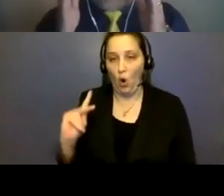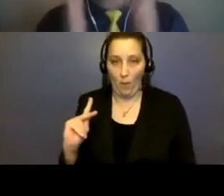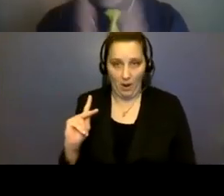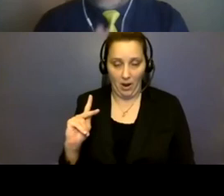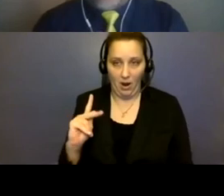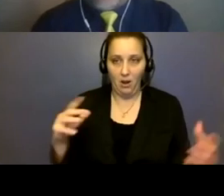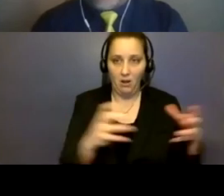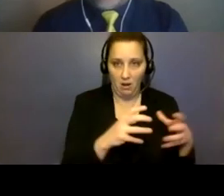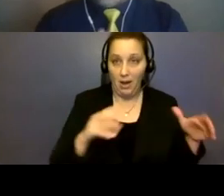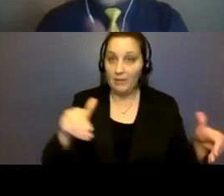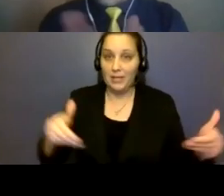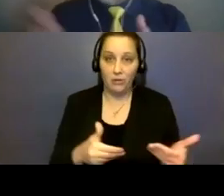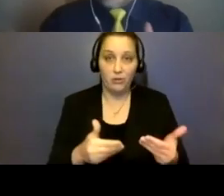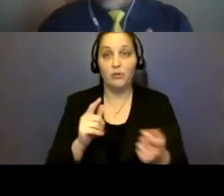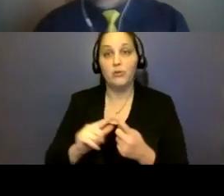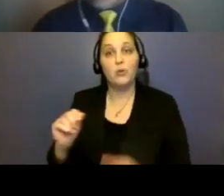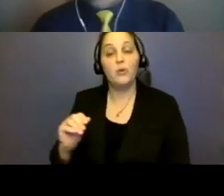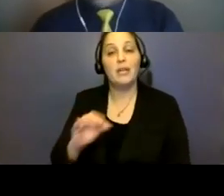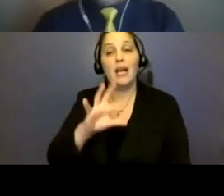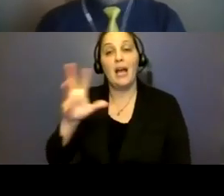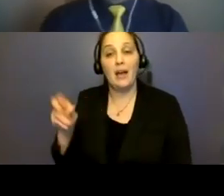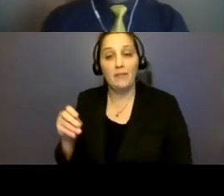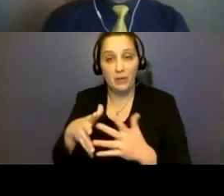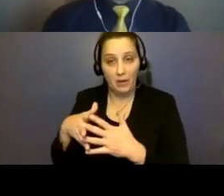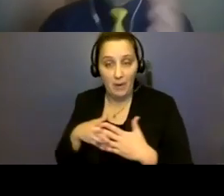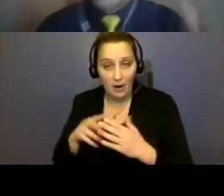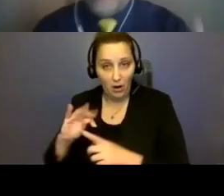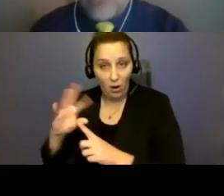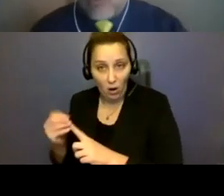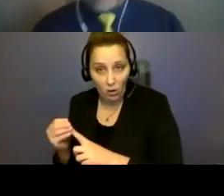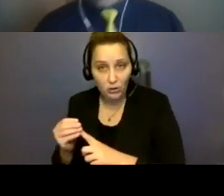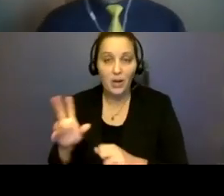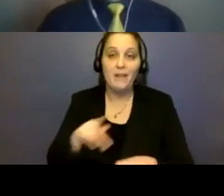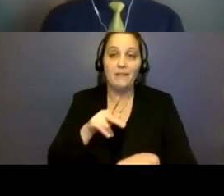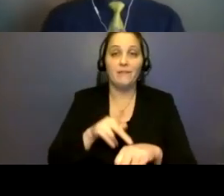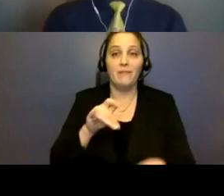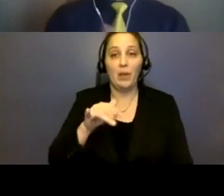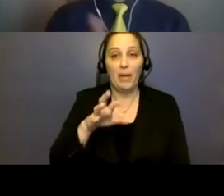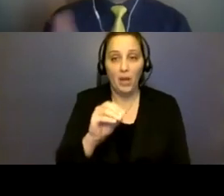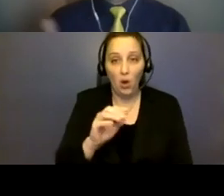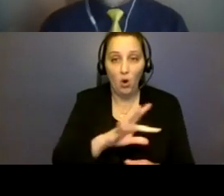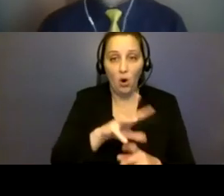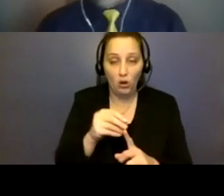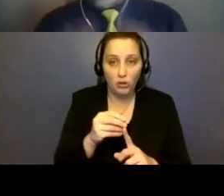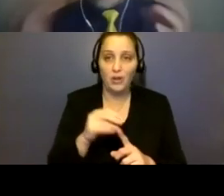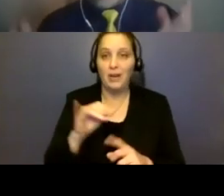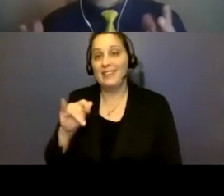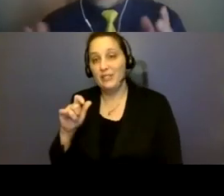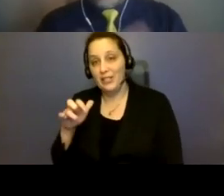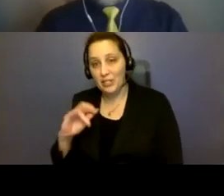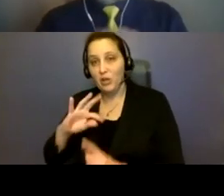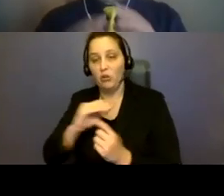I was introduced to the African-American culture. I was introduced to the Filipino culture. I was introduced to the Indonesian culture. All of